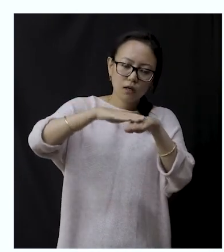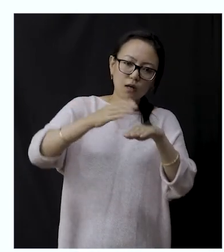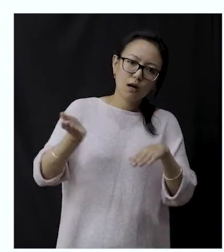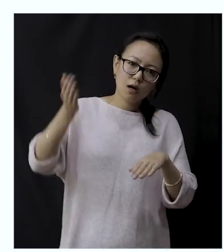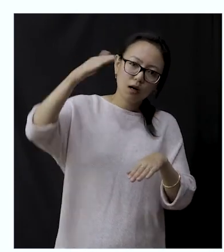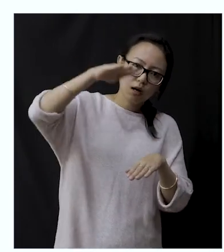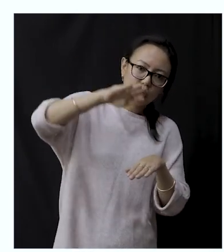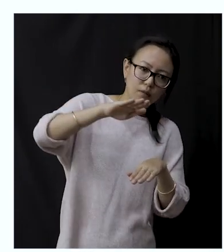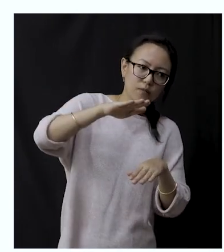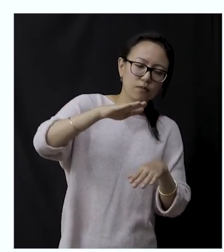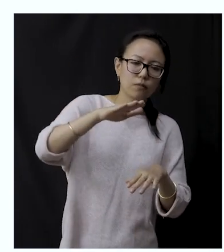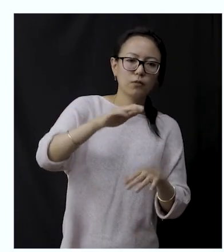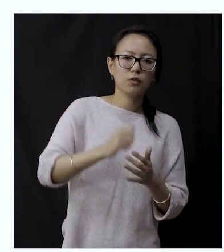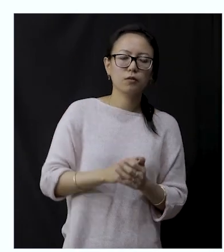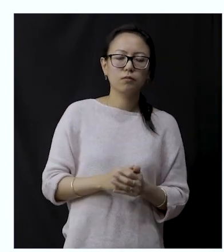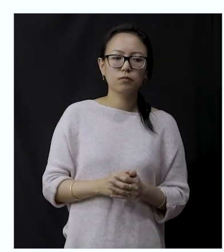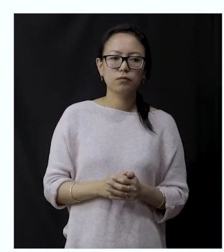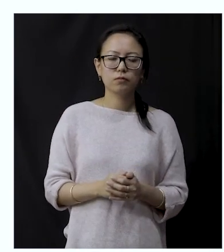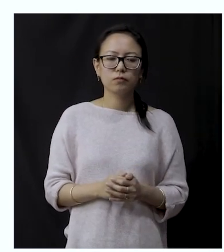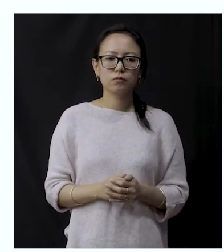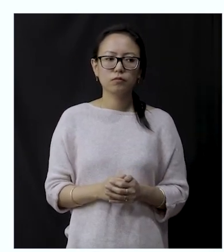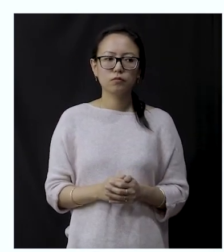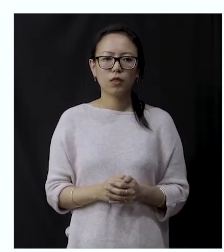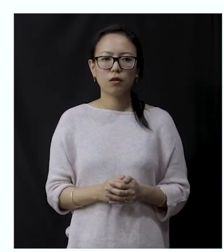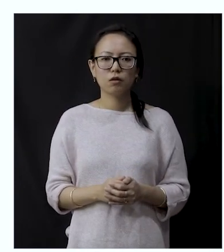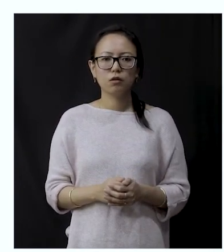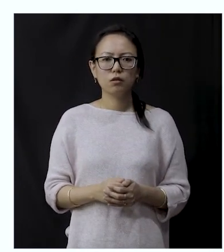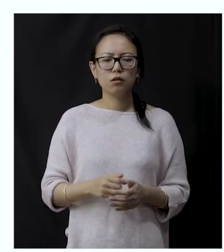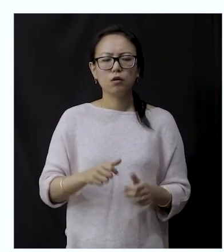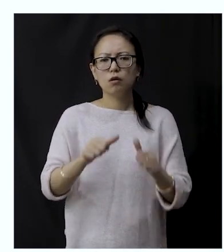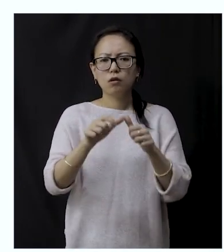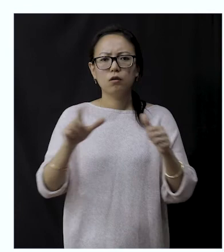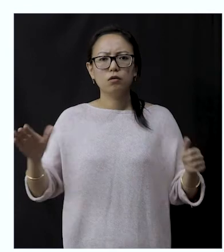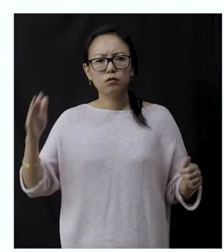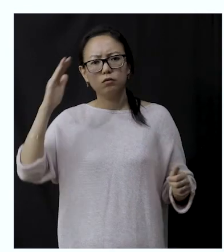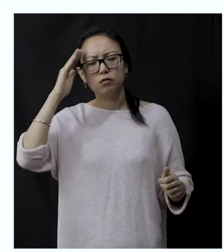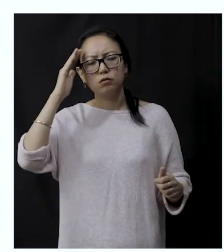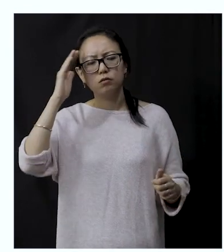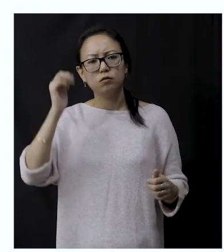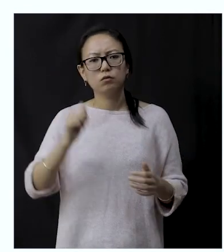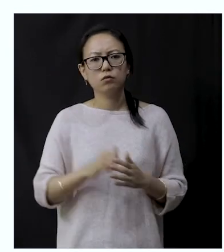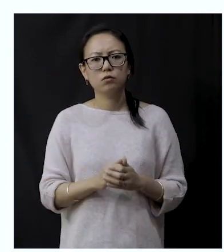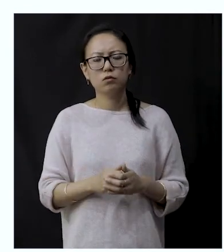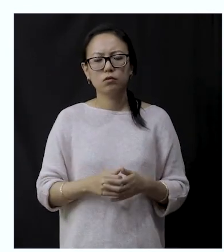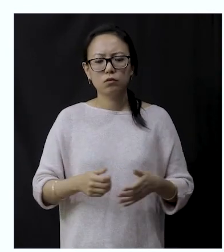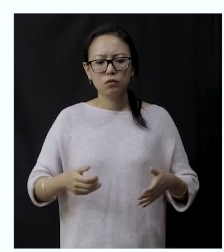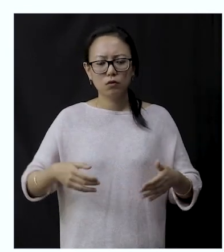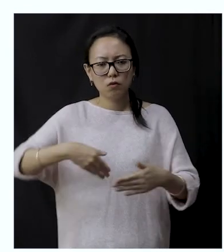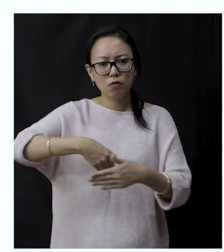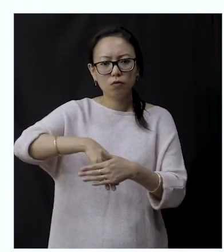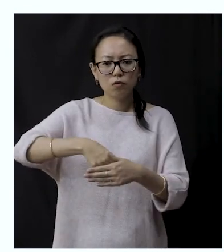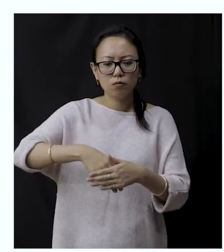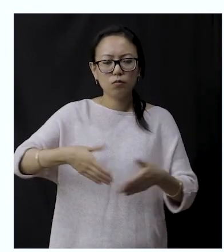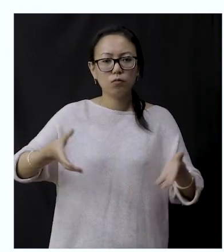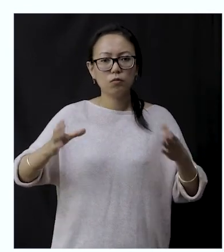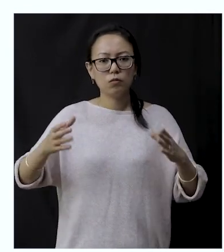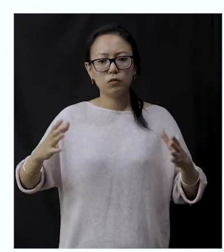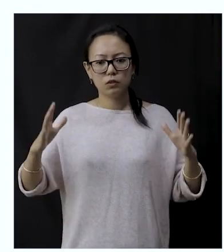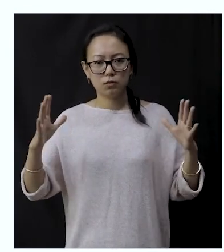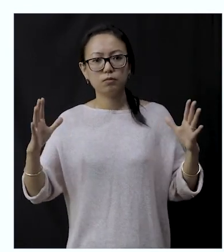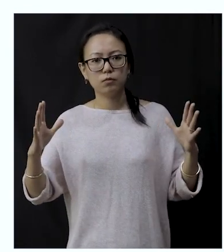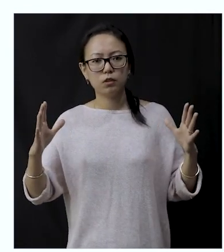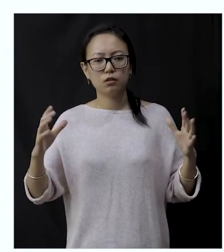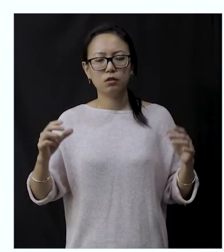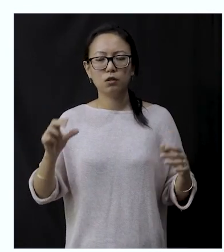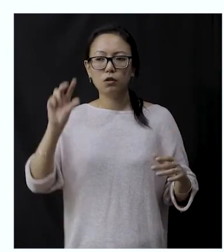But if we place this small coin in the football, all the surface of the coin will be stuck in the football, right?